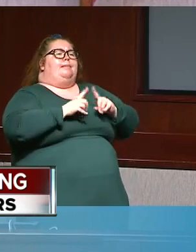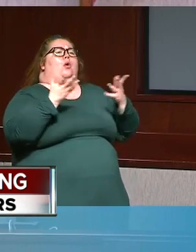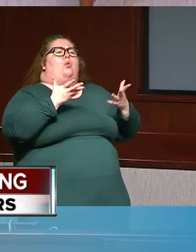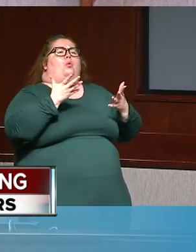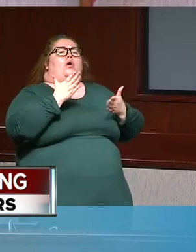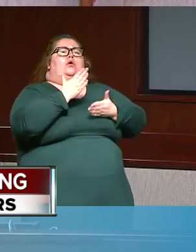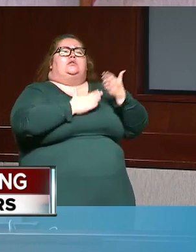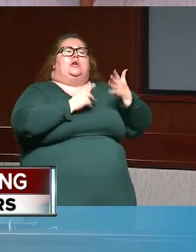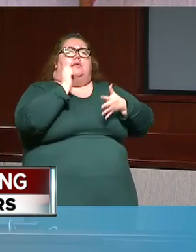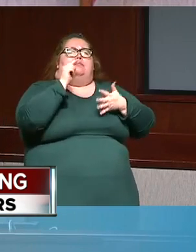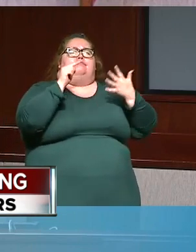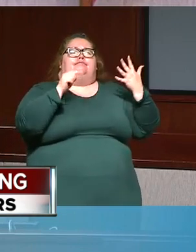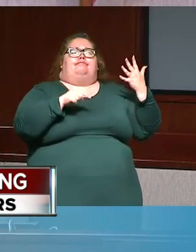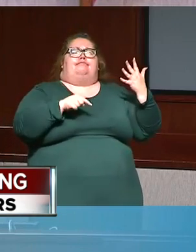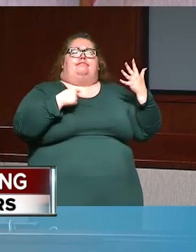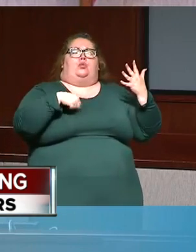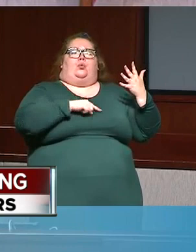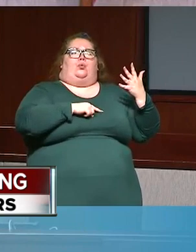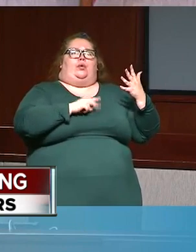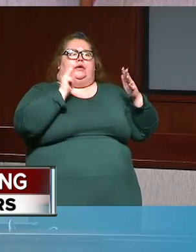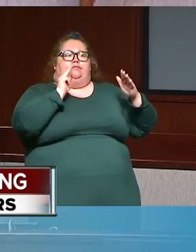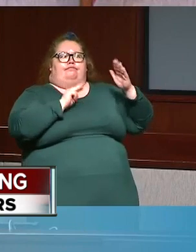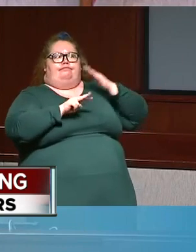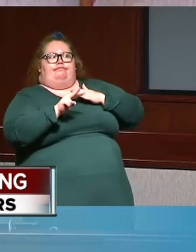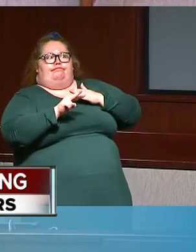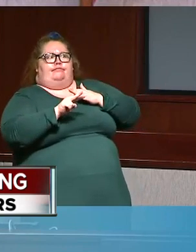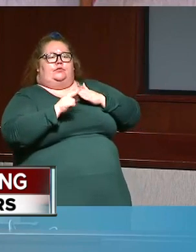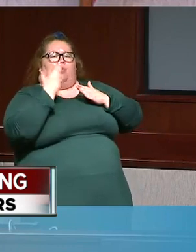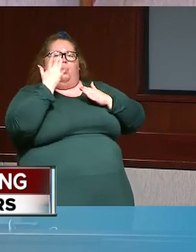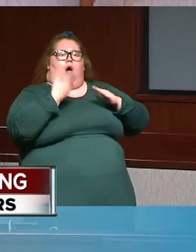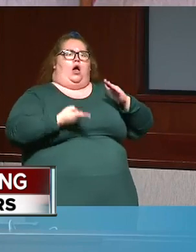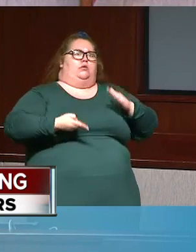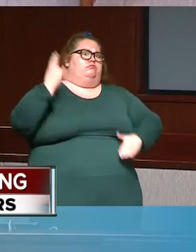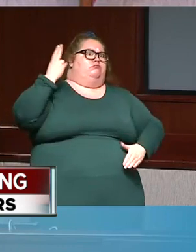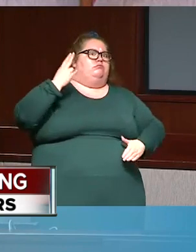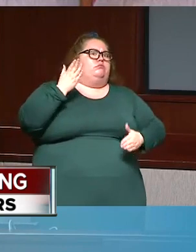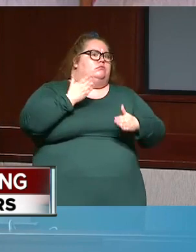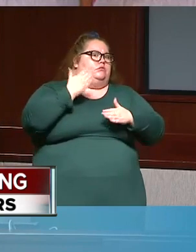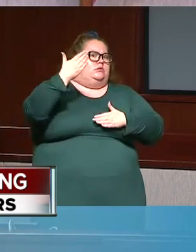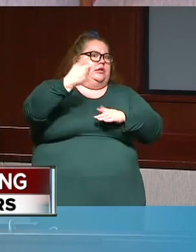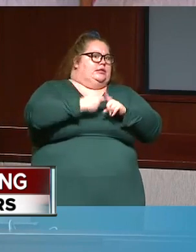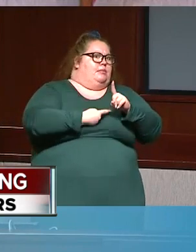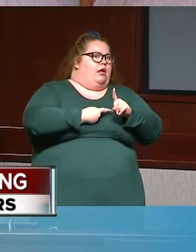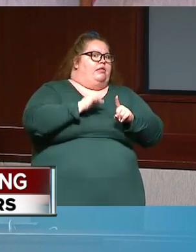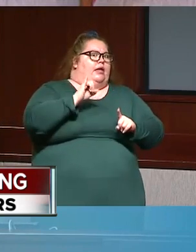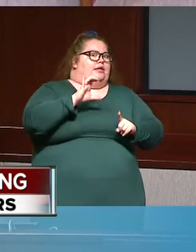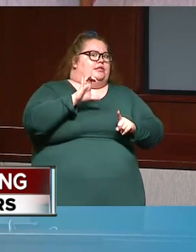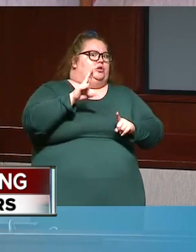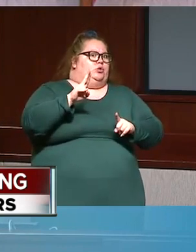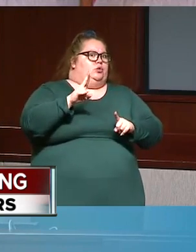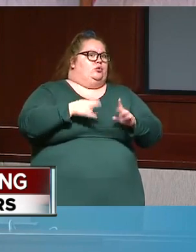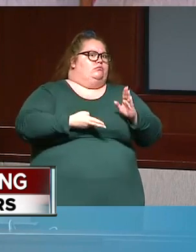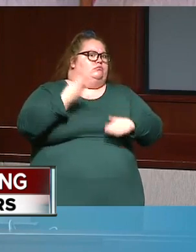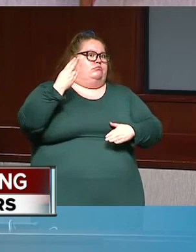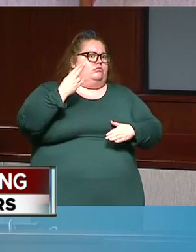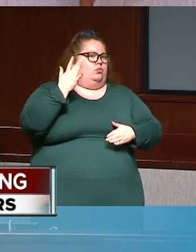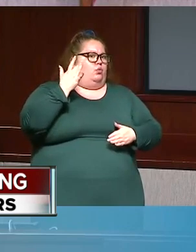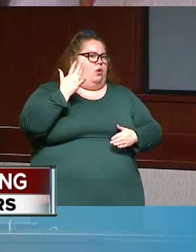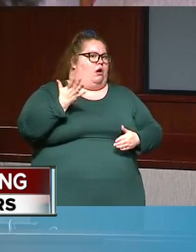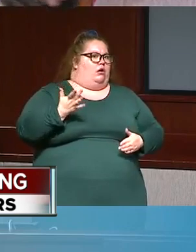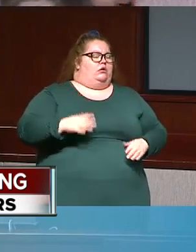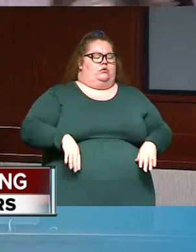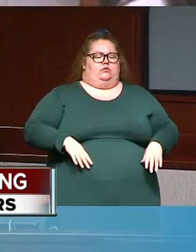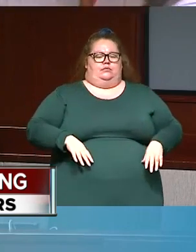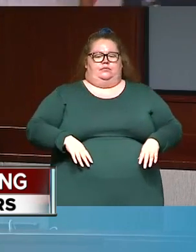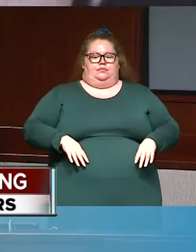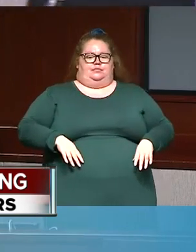are anticipating that we're going to have such a high turnout in ICU patients next month? Okay, Brian, we'll have Matt